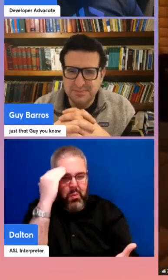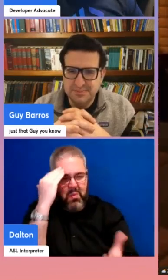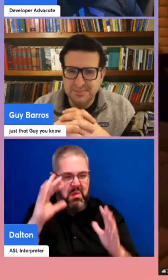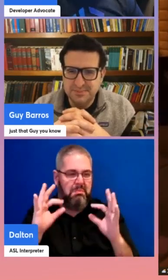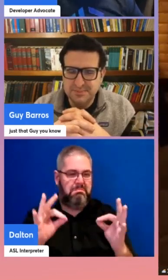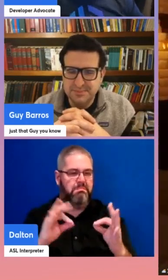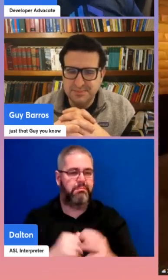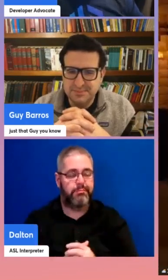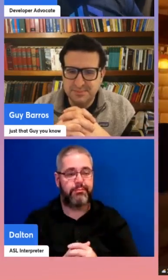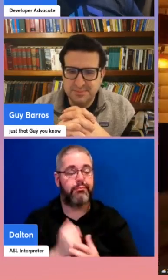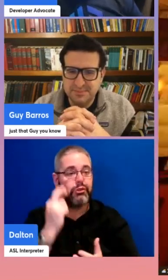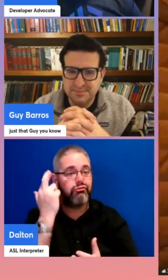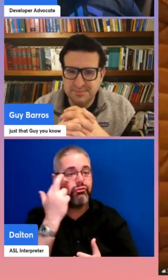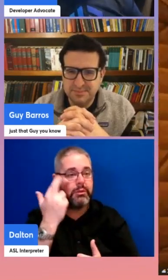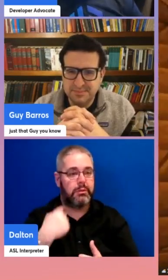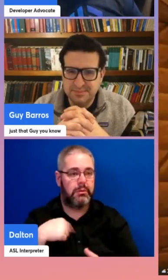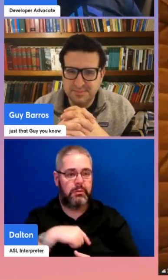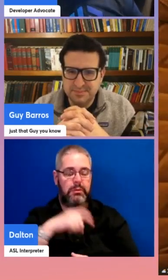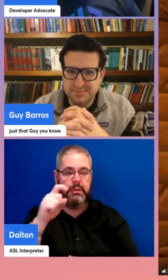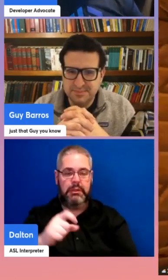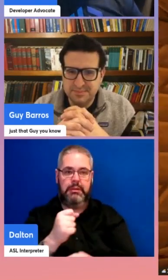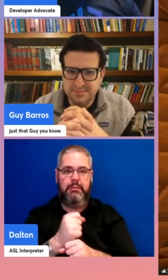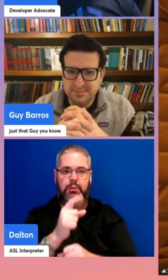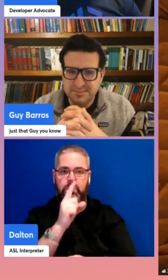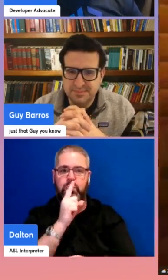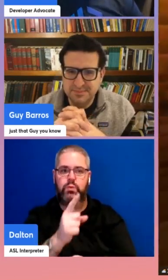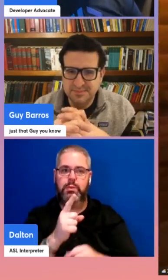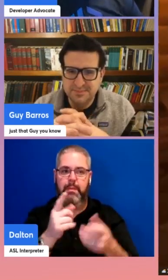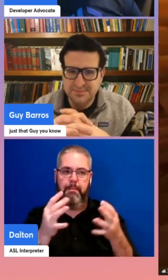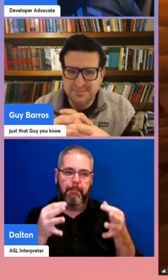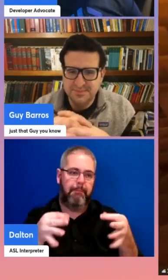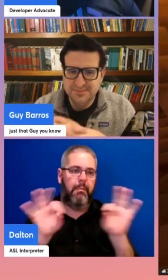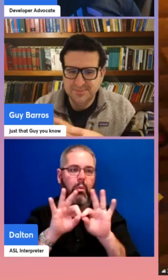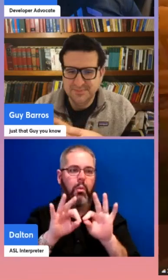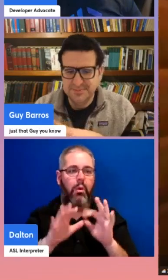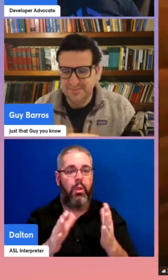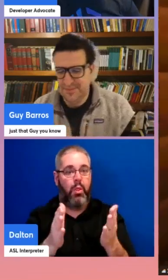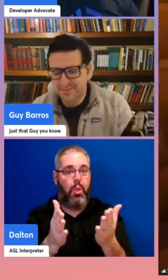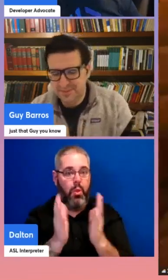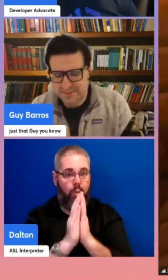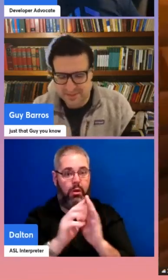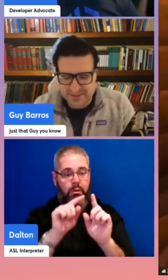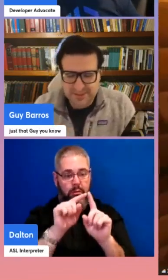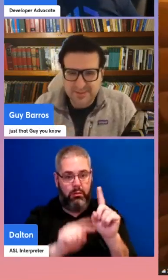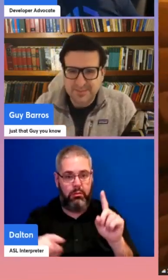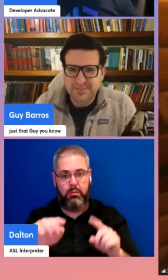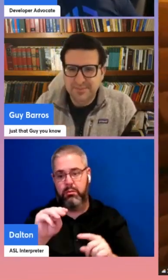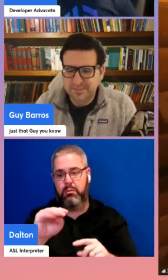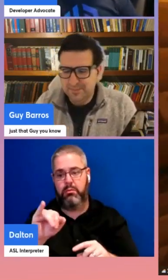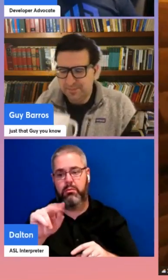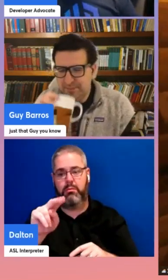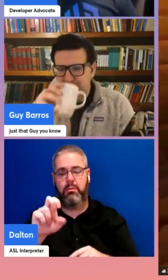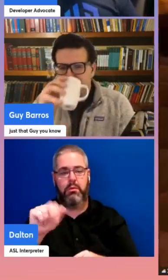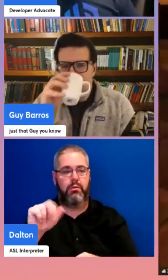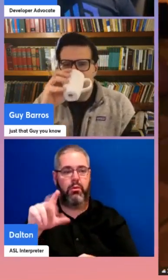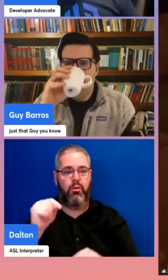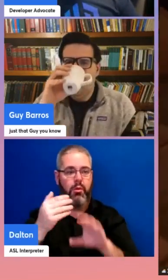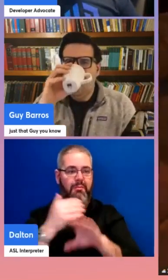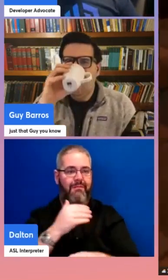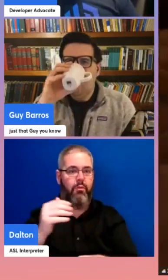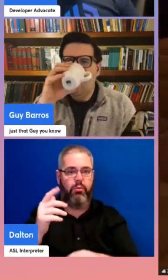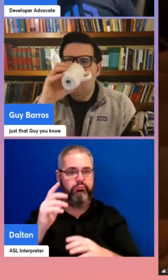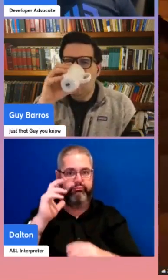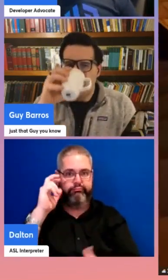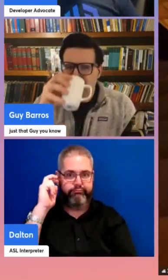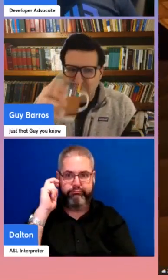because we need to make sure that the request drops into the minecart before we send the minecart off.